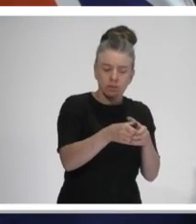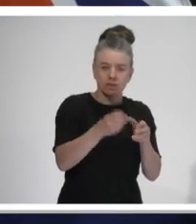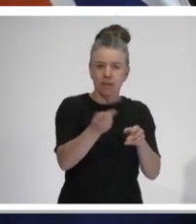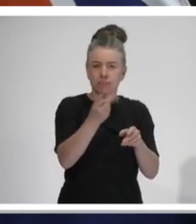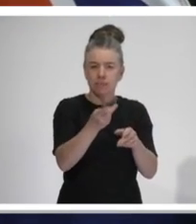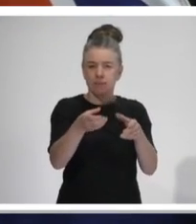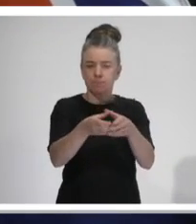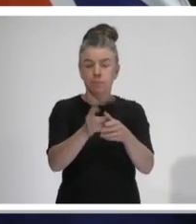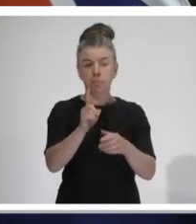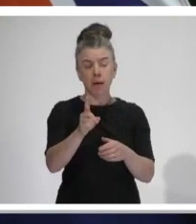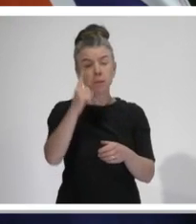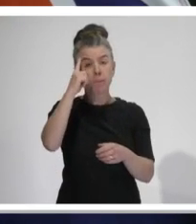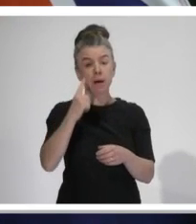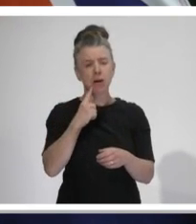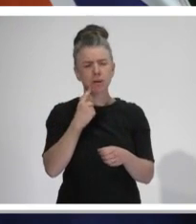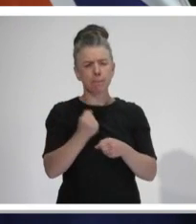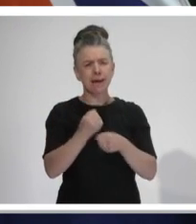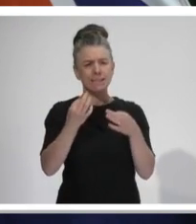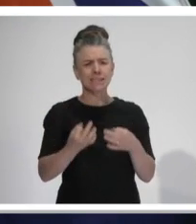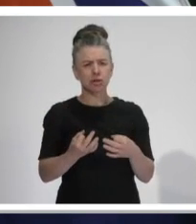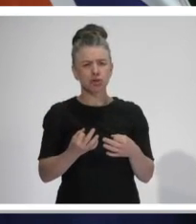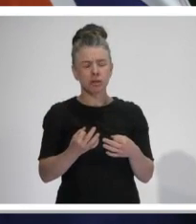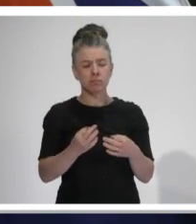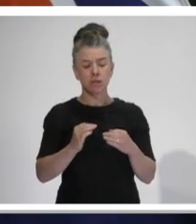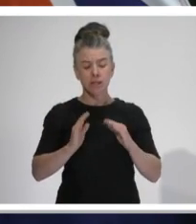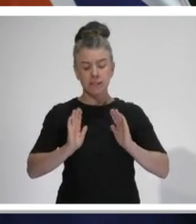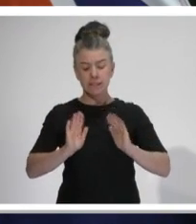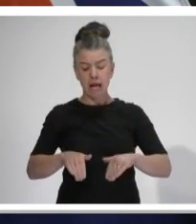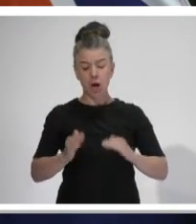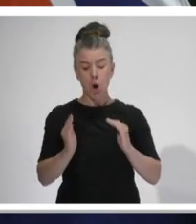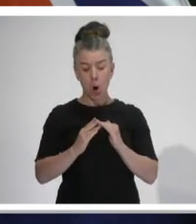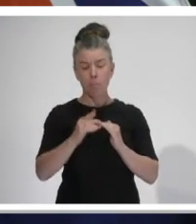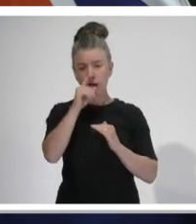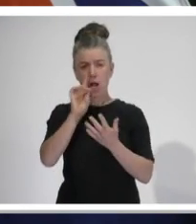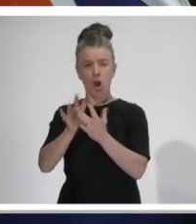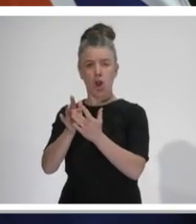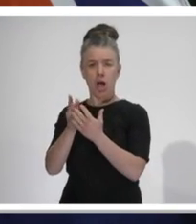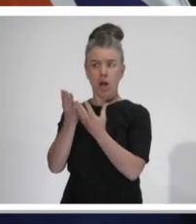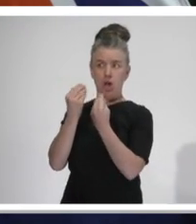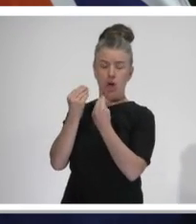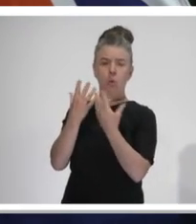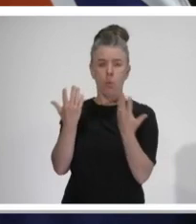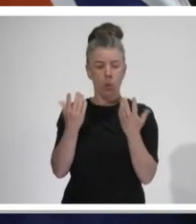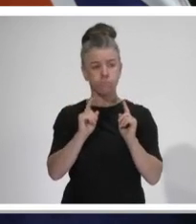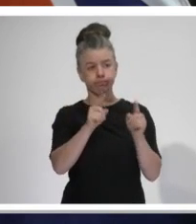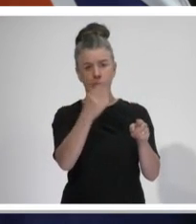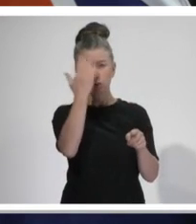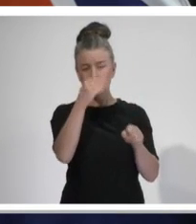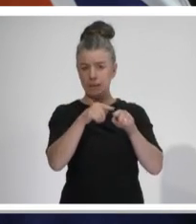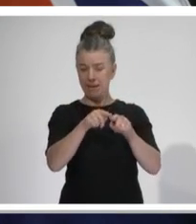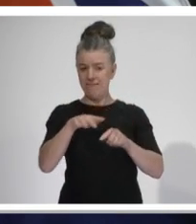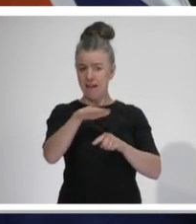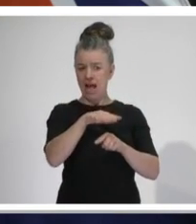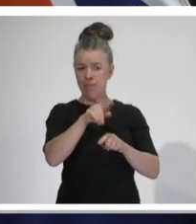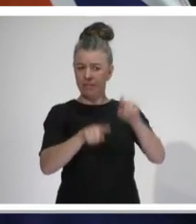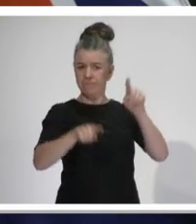on behalf of their children that they'll stay home and continue to use the distance learning opportunities. That's something to be encouraged. But for other parents, they